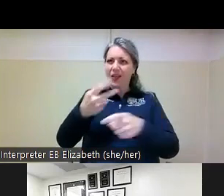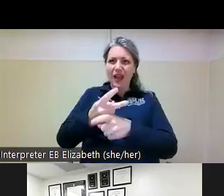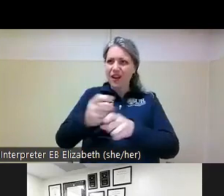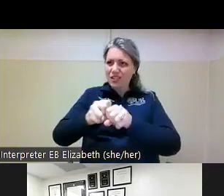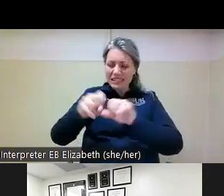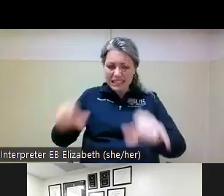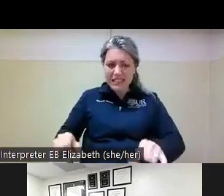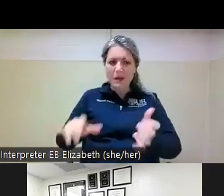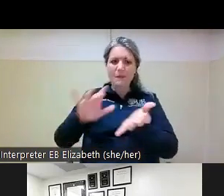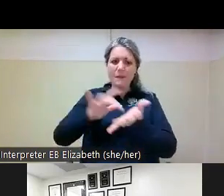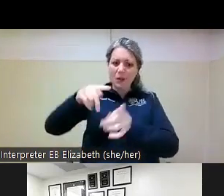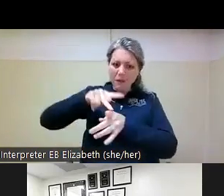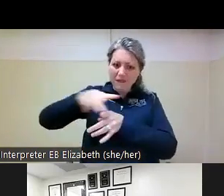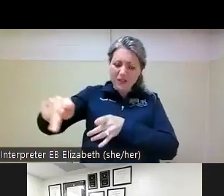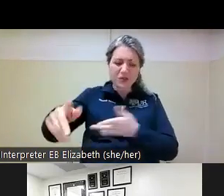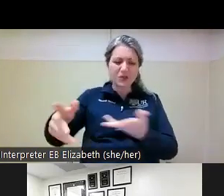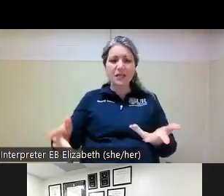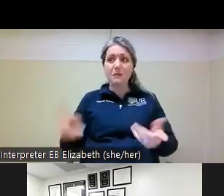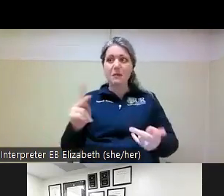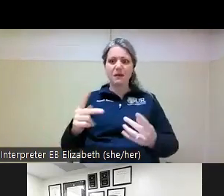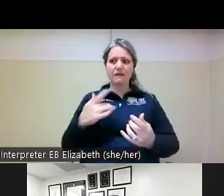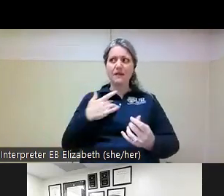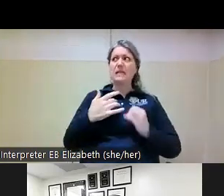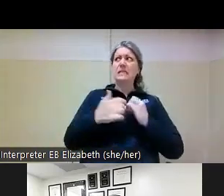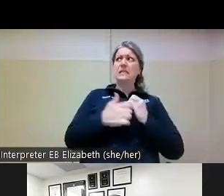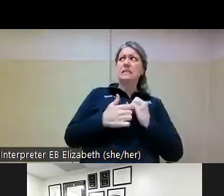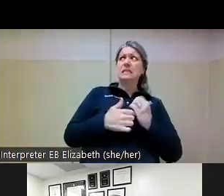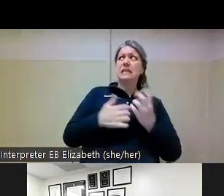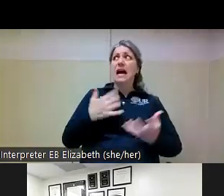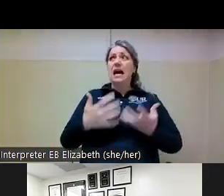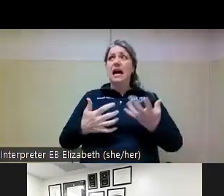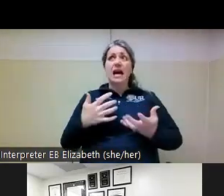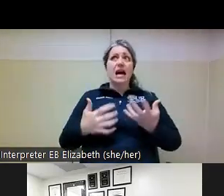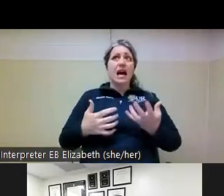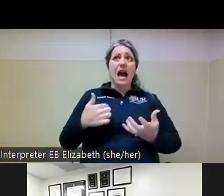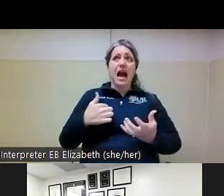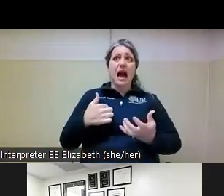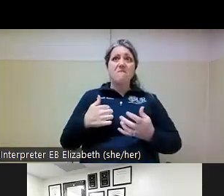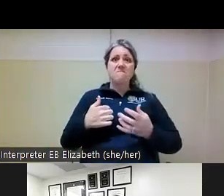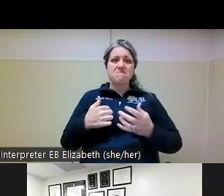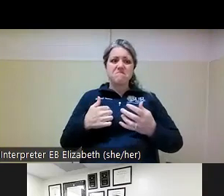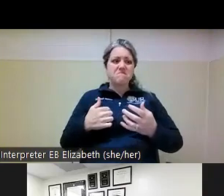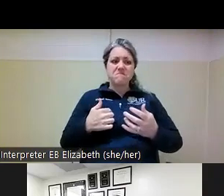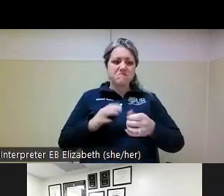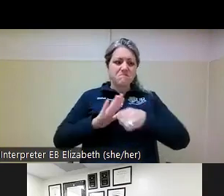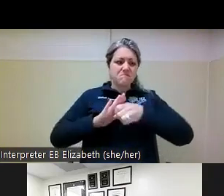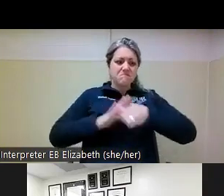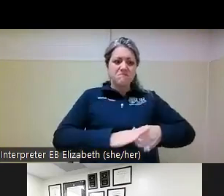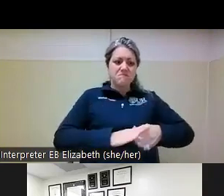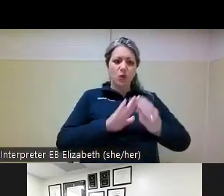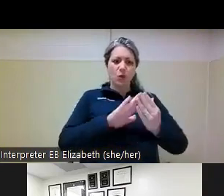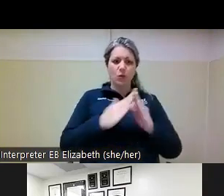Patients who are afflicted with anal dysplasia have tended to be marginalized communities with very good reason to distrust